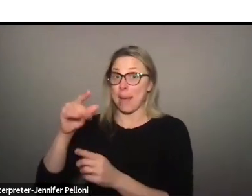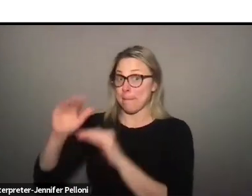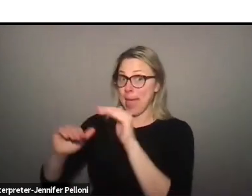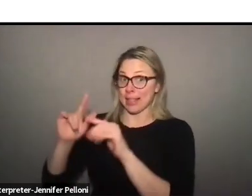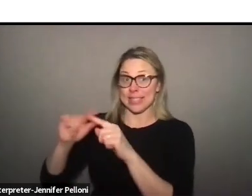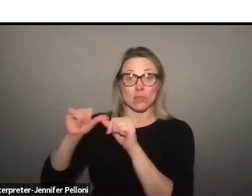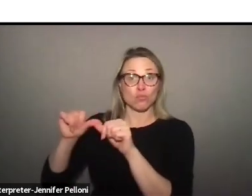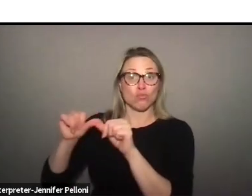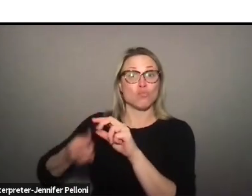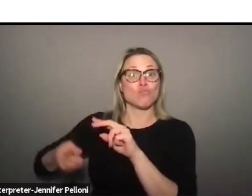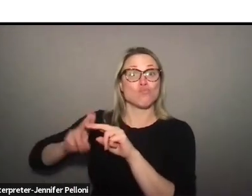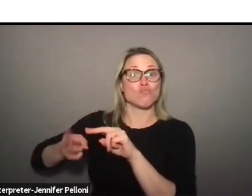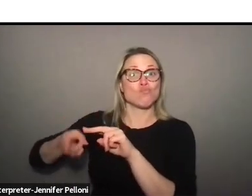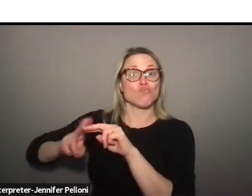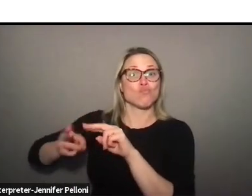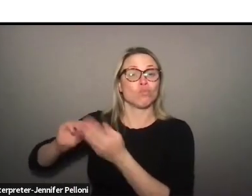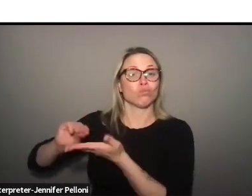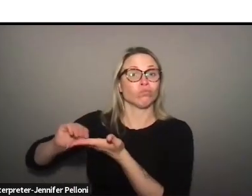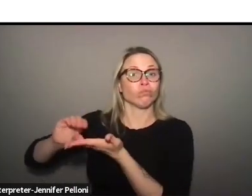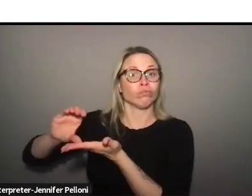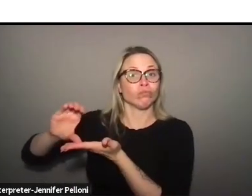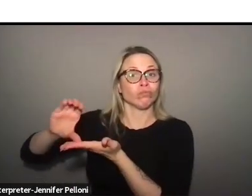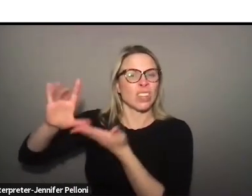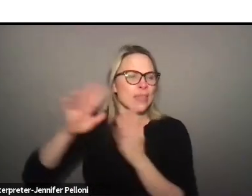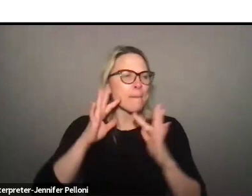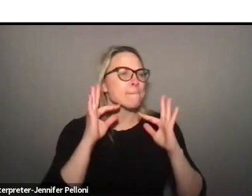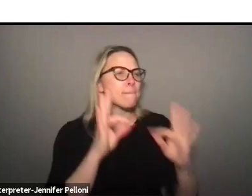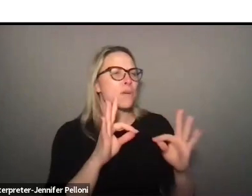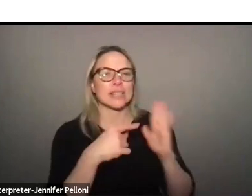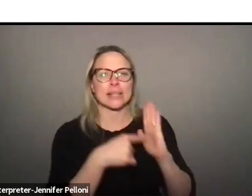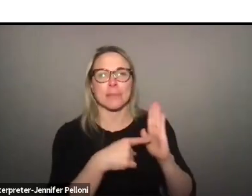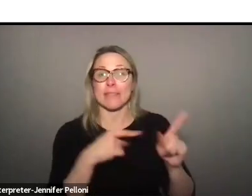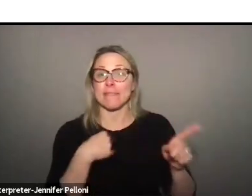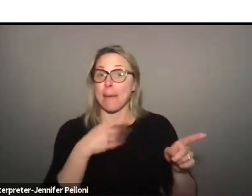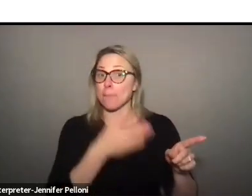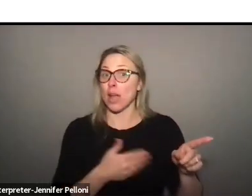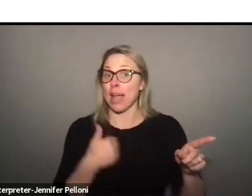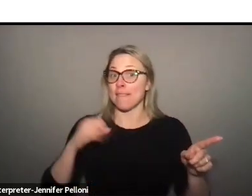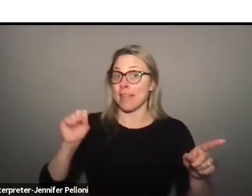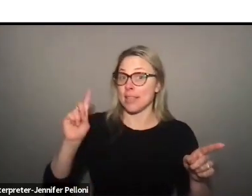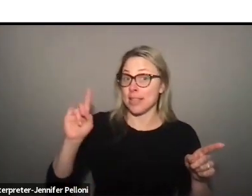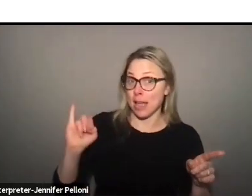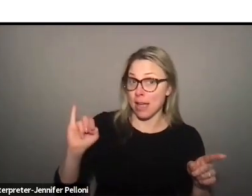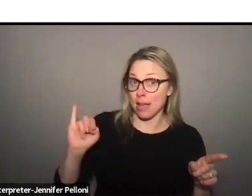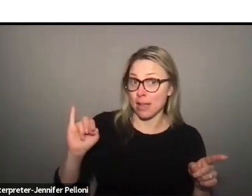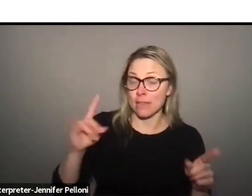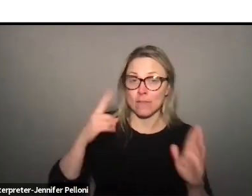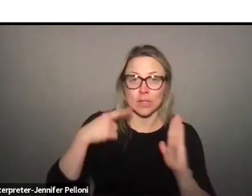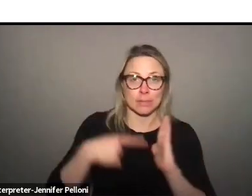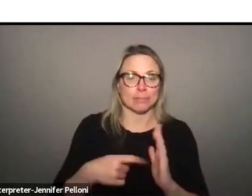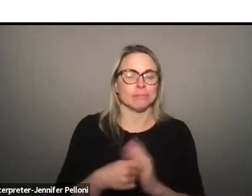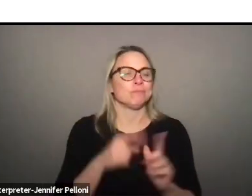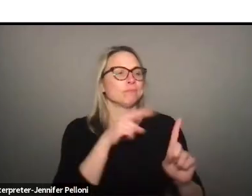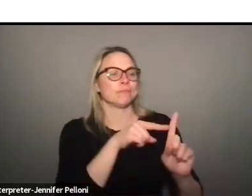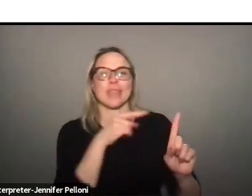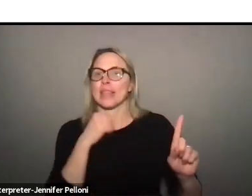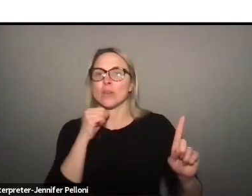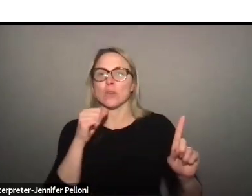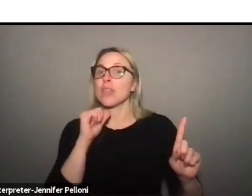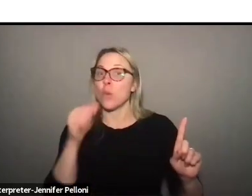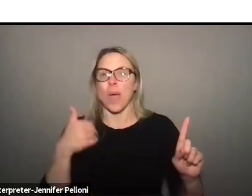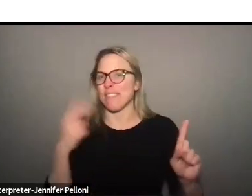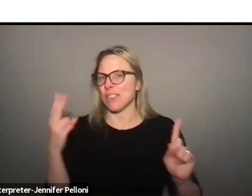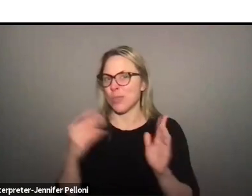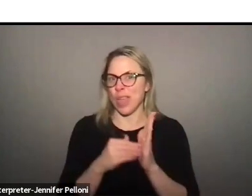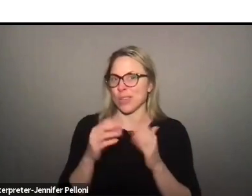grow. And that's a perfect example with that question for someone with SSDI, right? So let's just say they don't have the